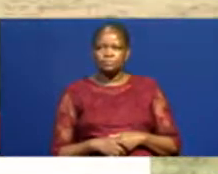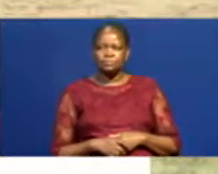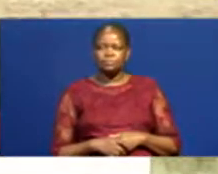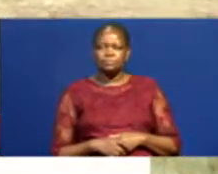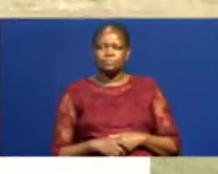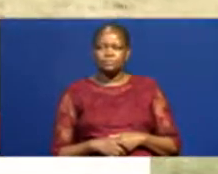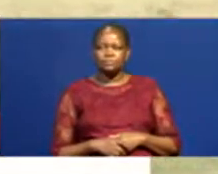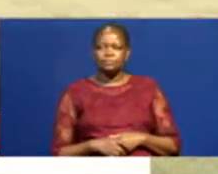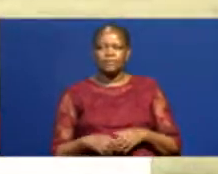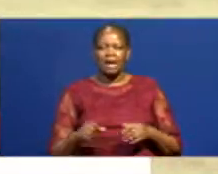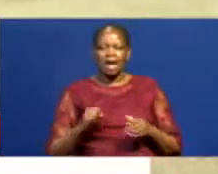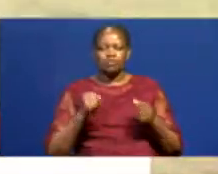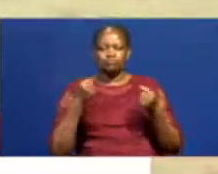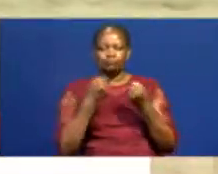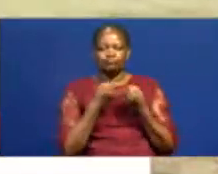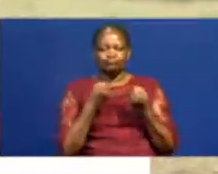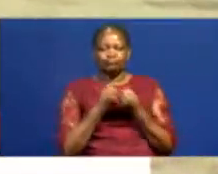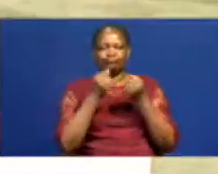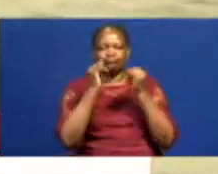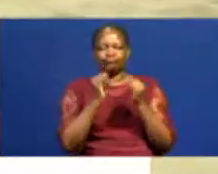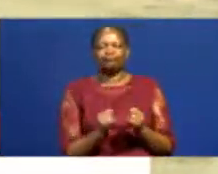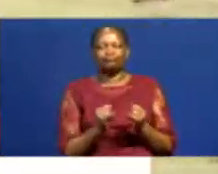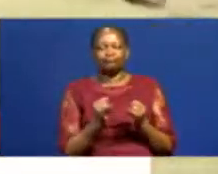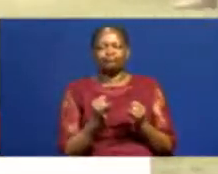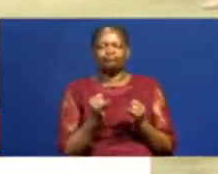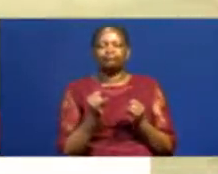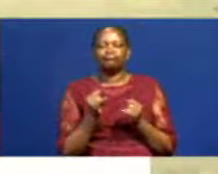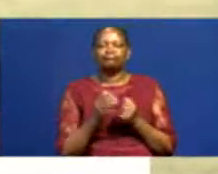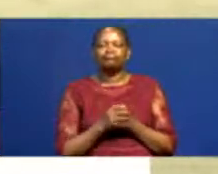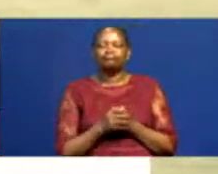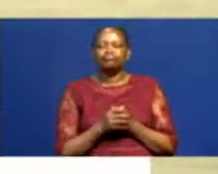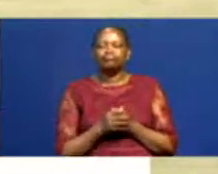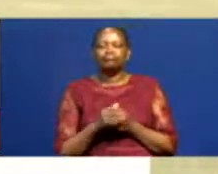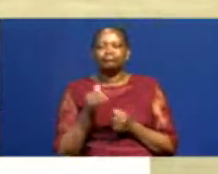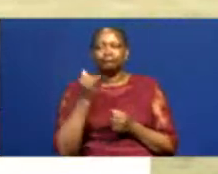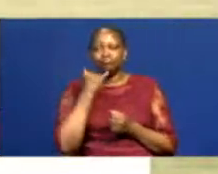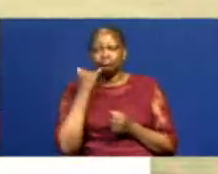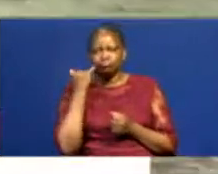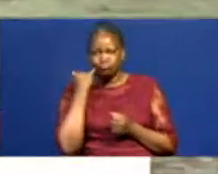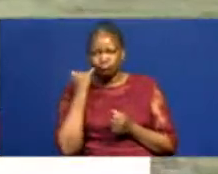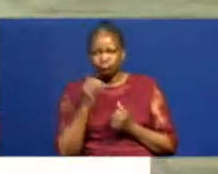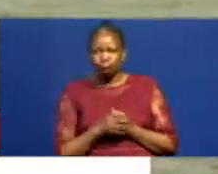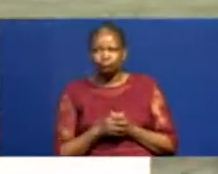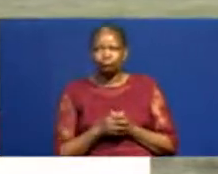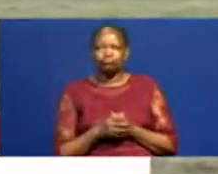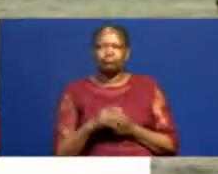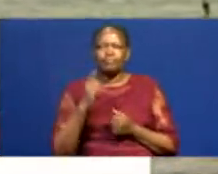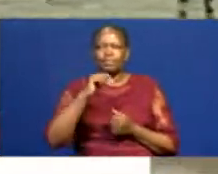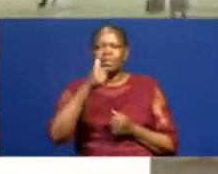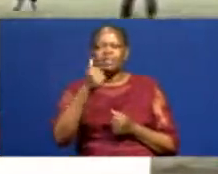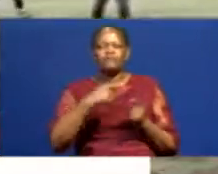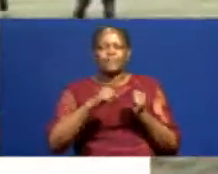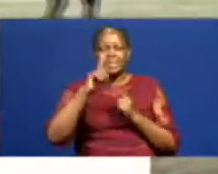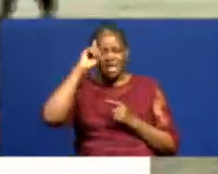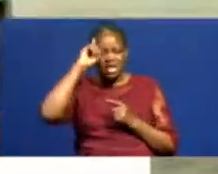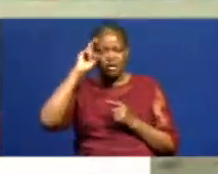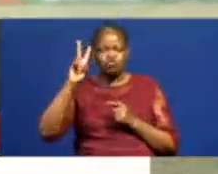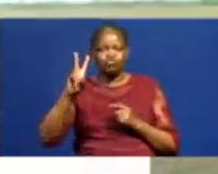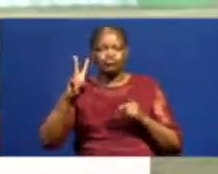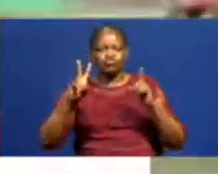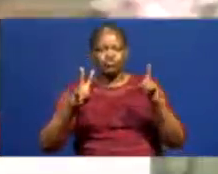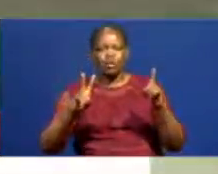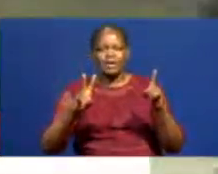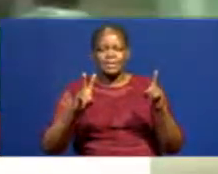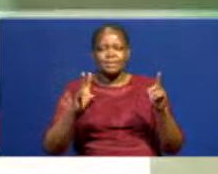In the girls' matches, the newly crowned Nakuru champions Trinity Mission Girls defeated Regis Queen from Nyandarua 2-1,